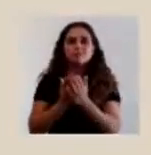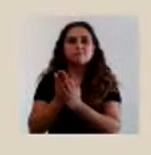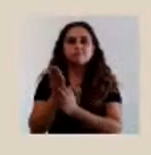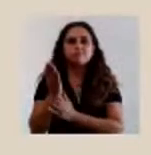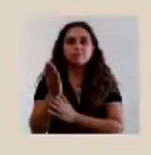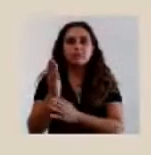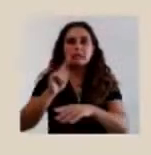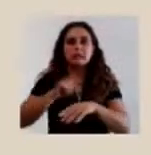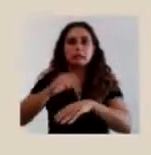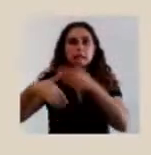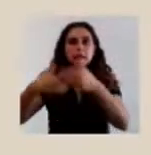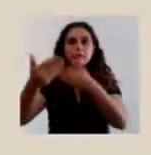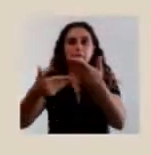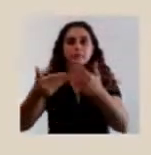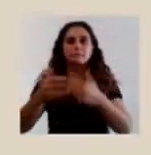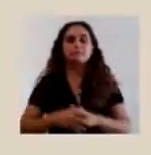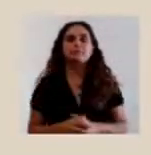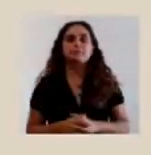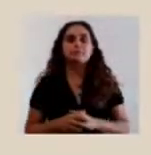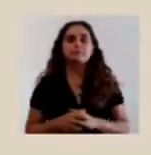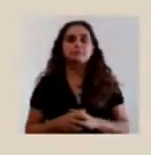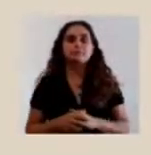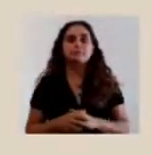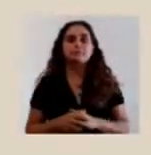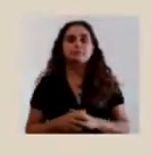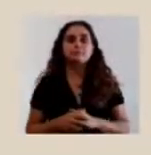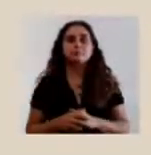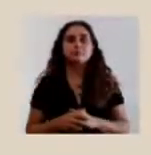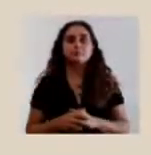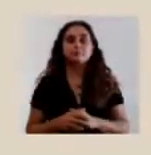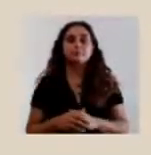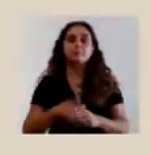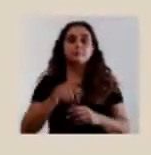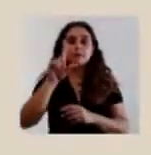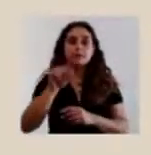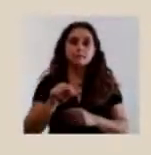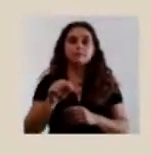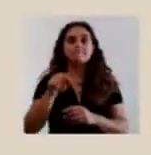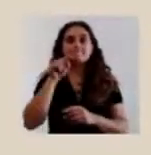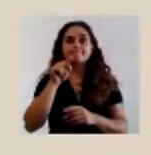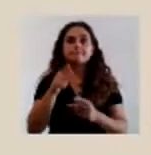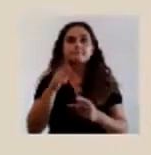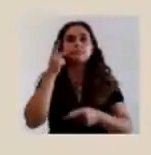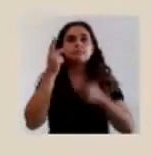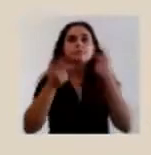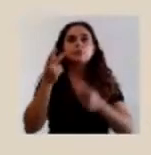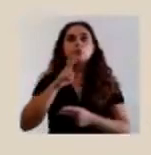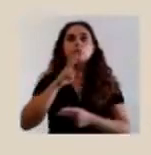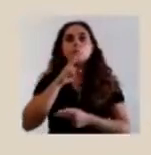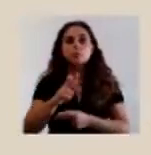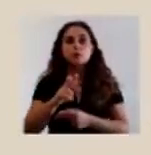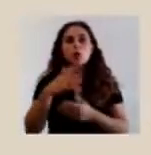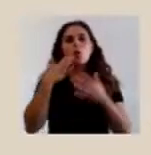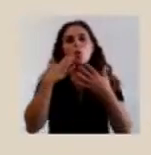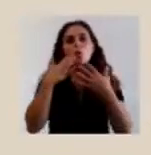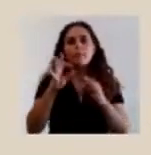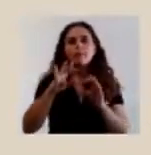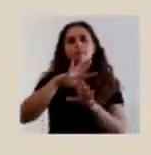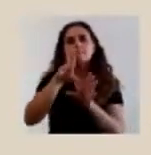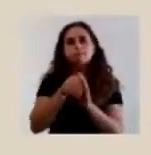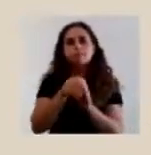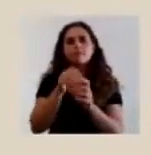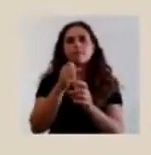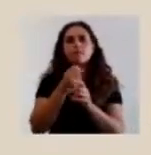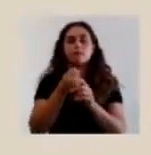is relatively stable over time. Further, these evaluative responses typically